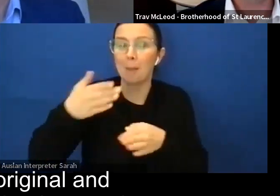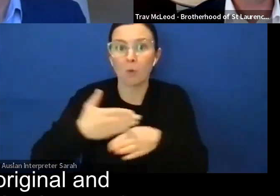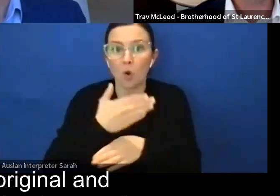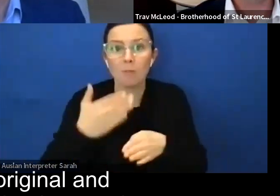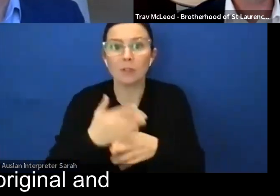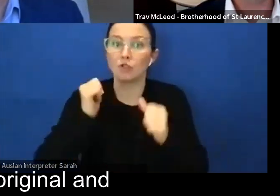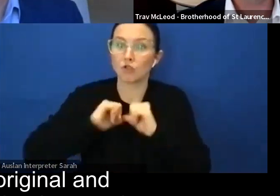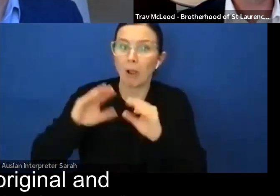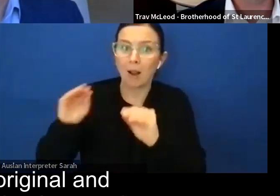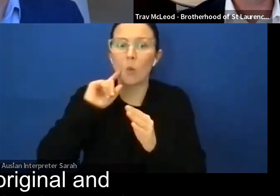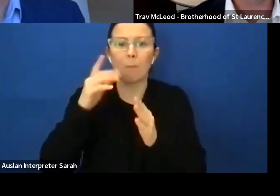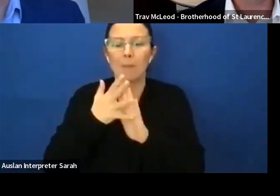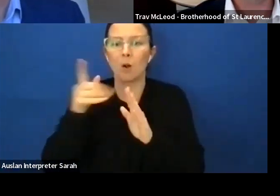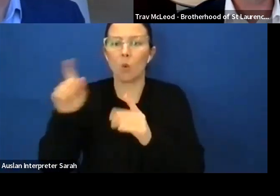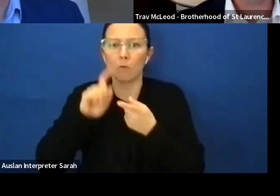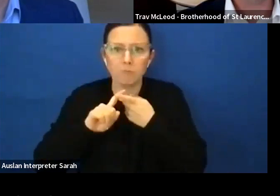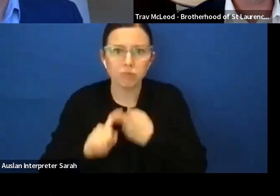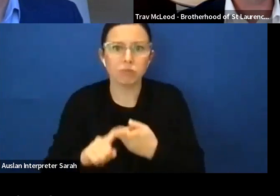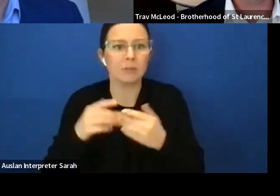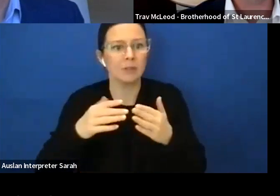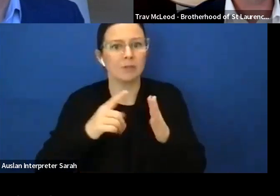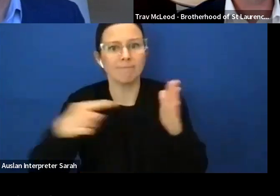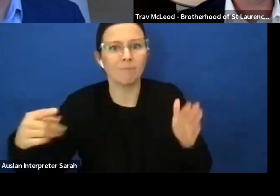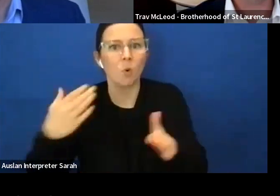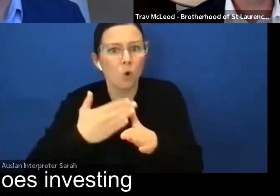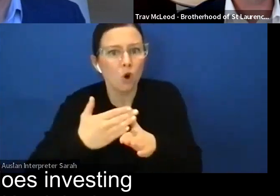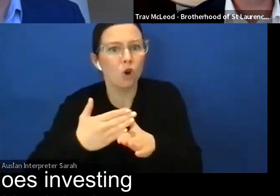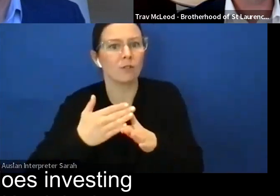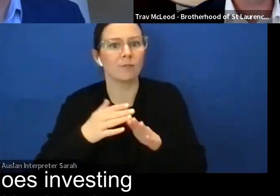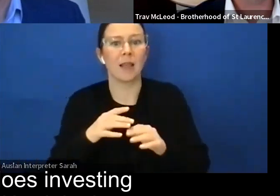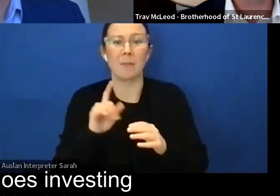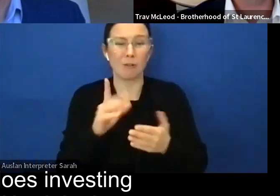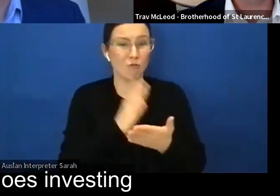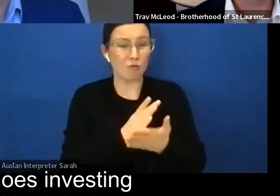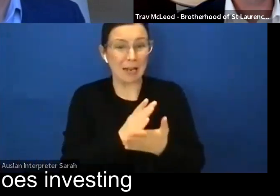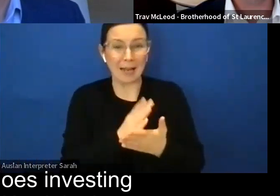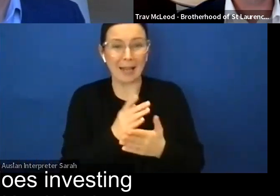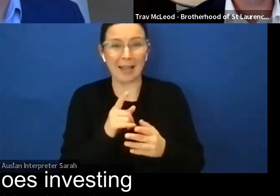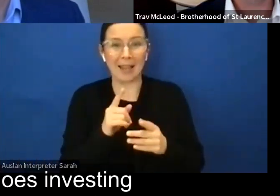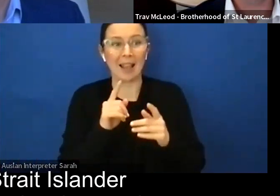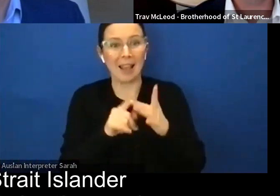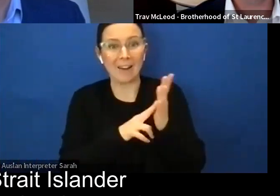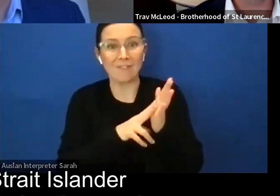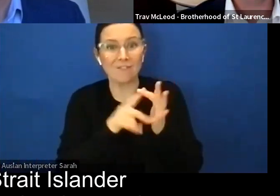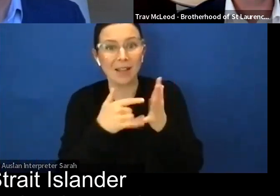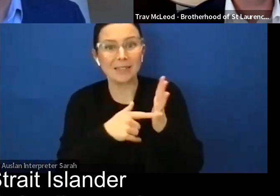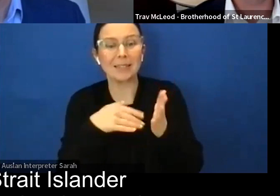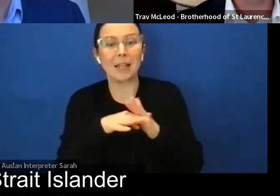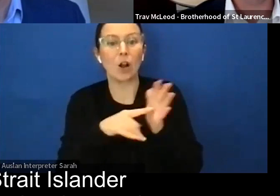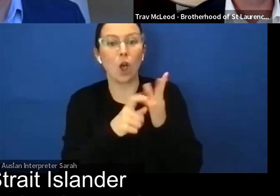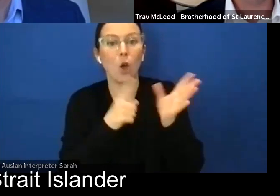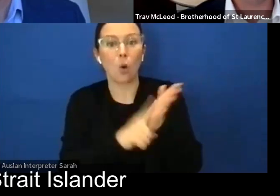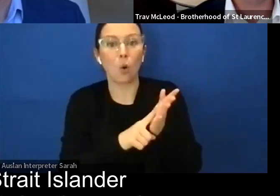and Torres Strait Islander people. Bit of a no-brainer, but not only does investing in a local Aboriginal and Torres Strait